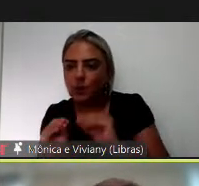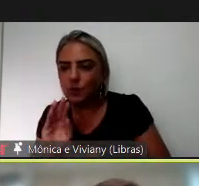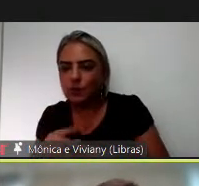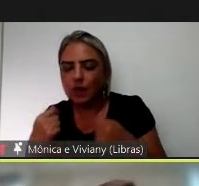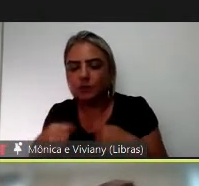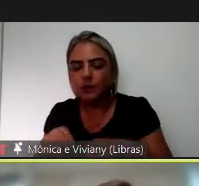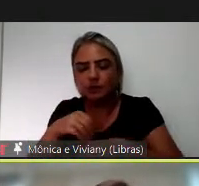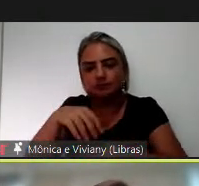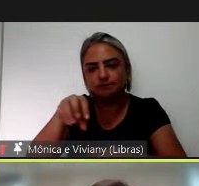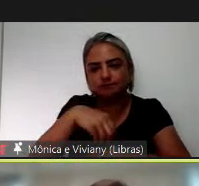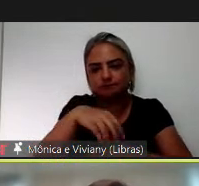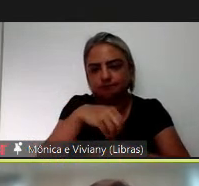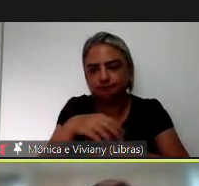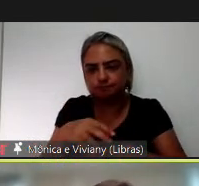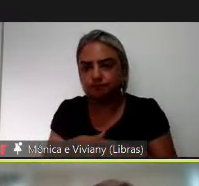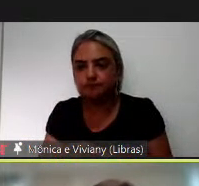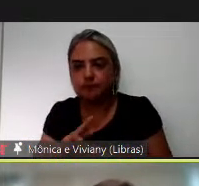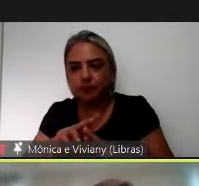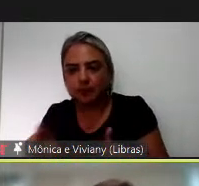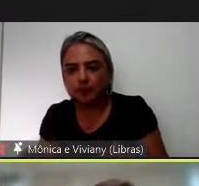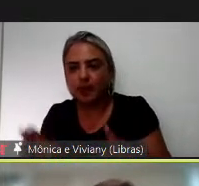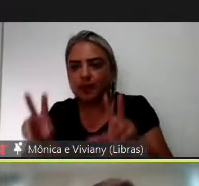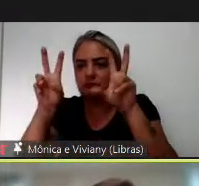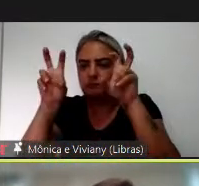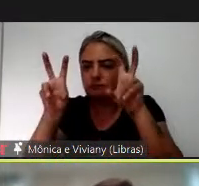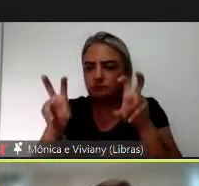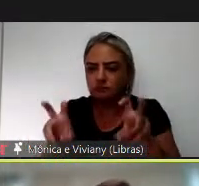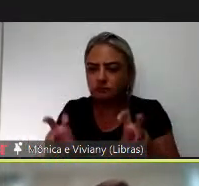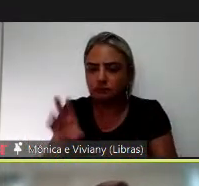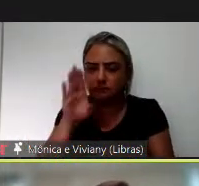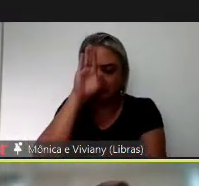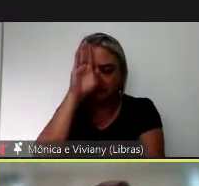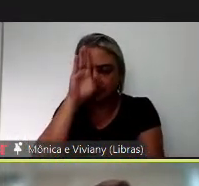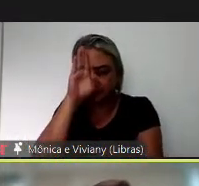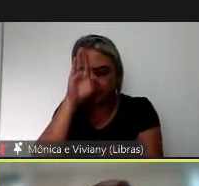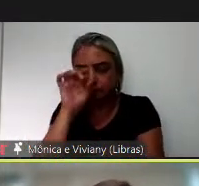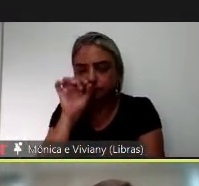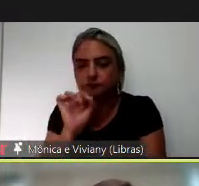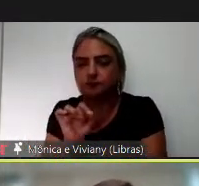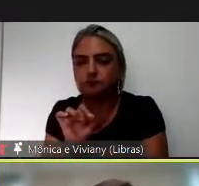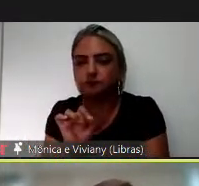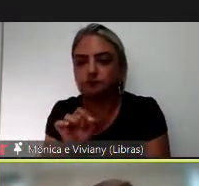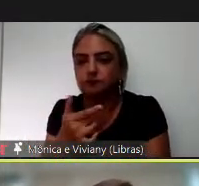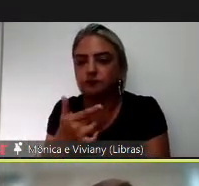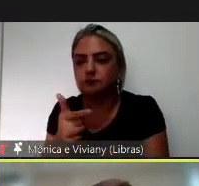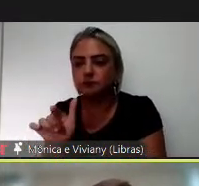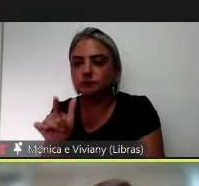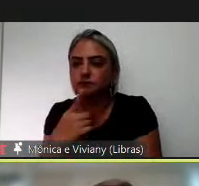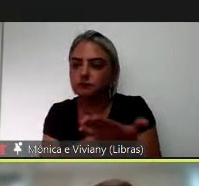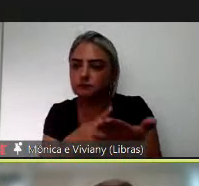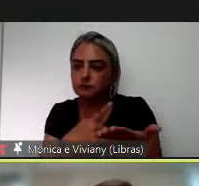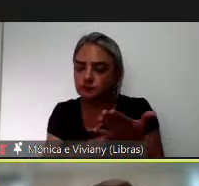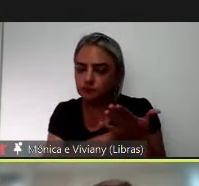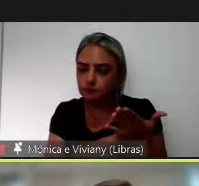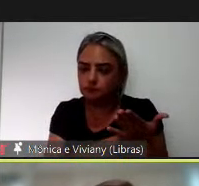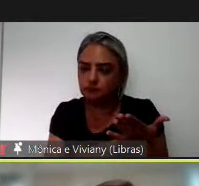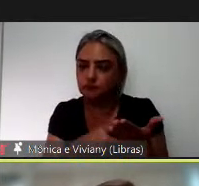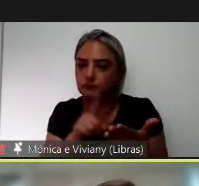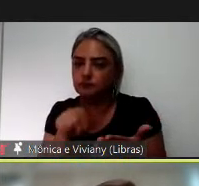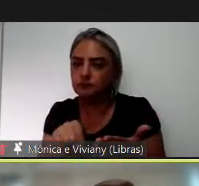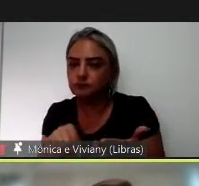with nutritional issues. We have to share this care. We have a lot of things that need to be